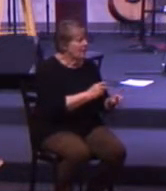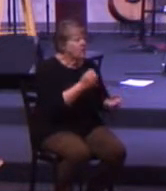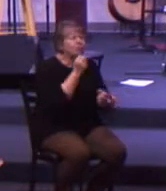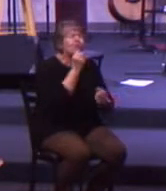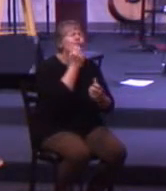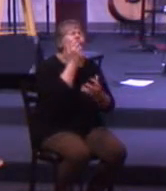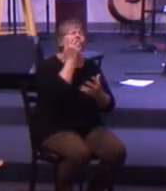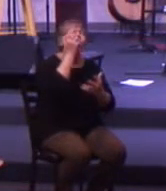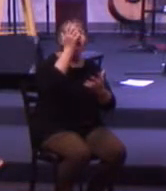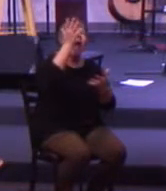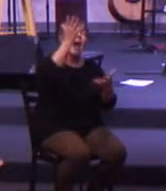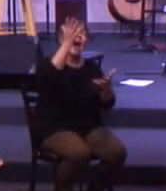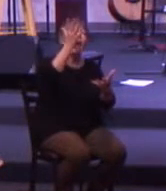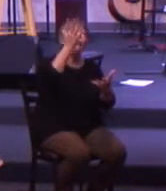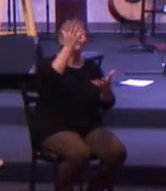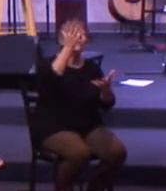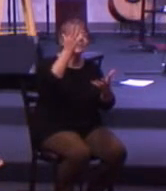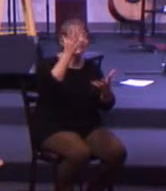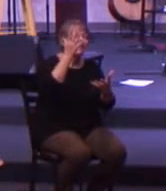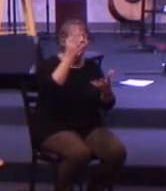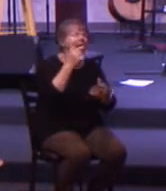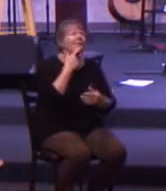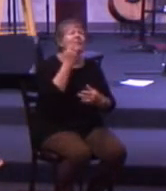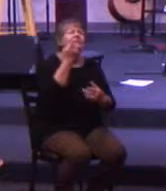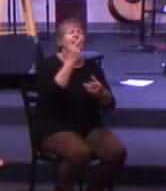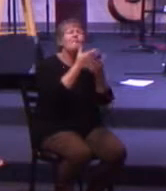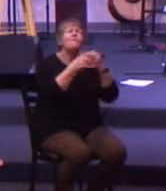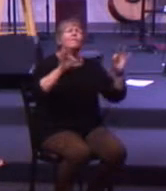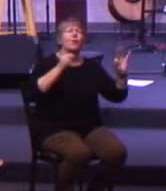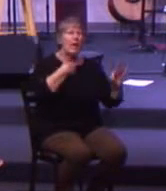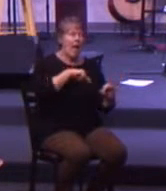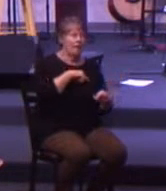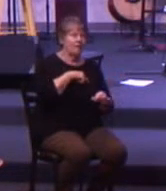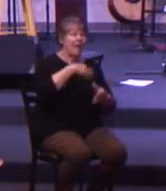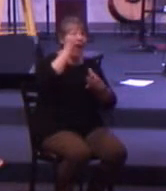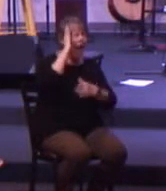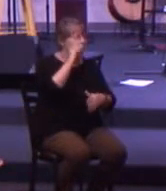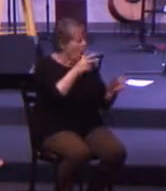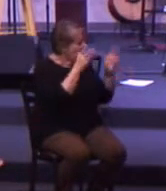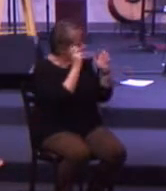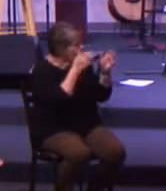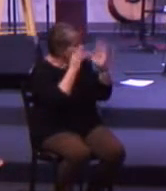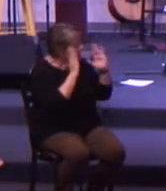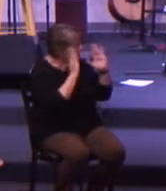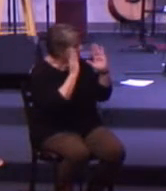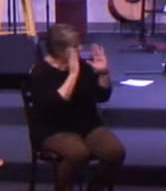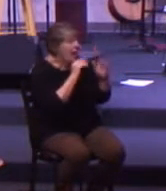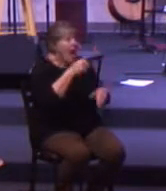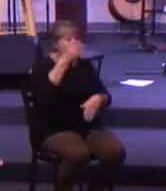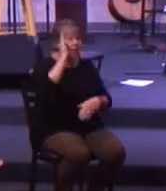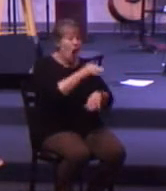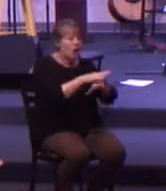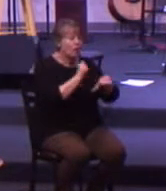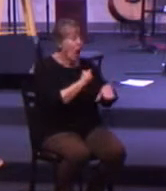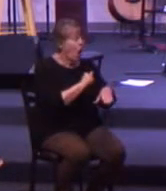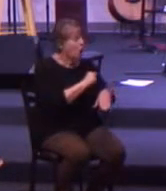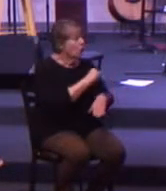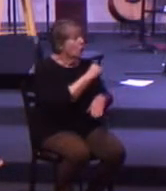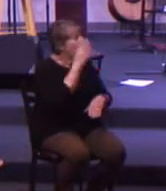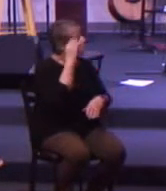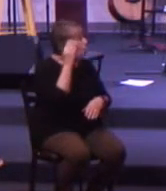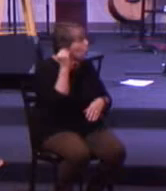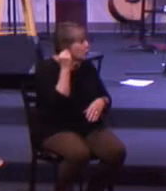their God, to Yahweh. And they say, "God, free us." And God hears their cry. And God calls a man named Moses, rescues him at his